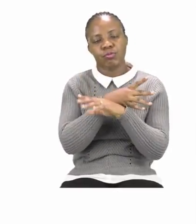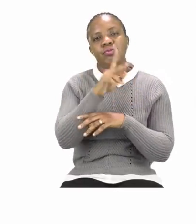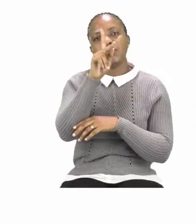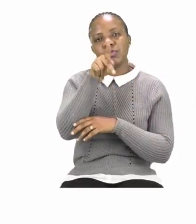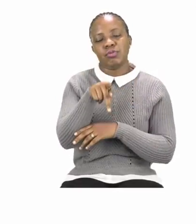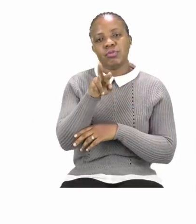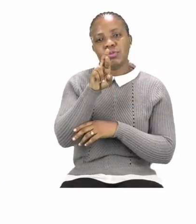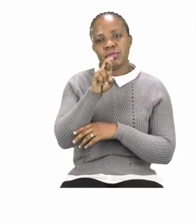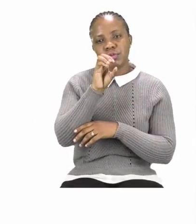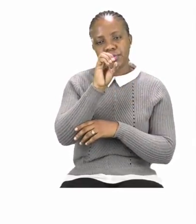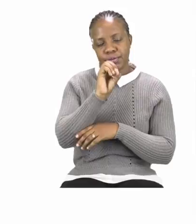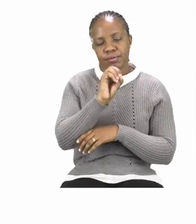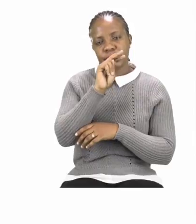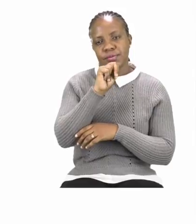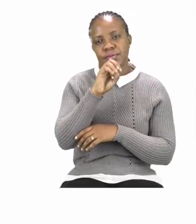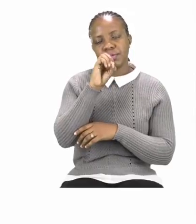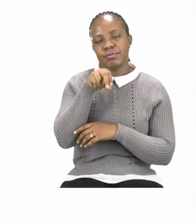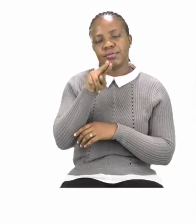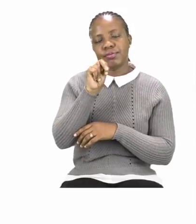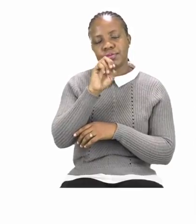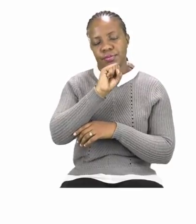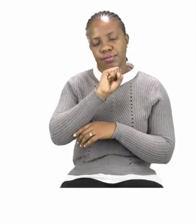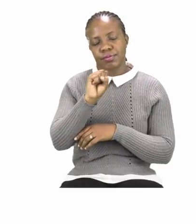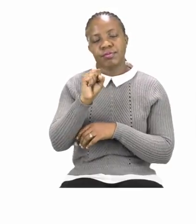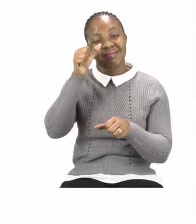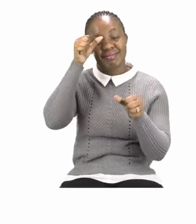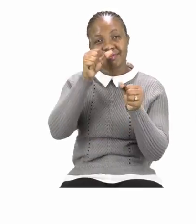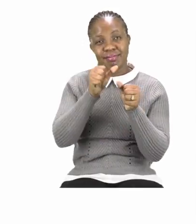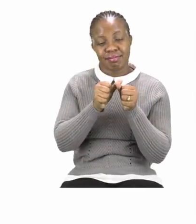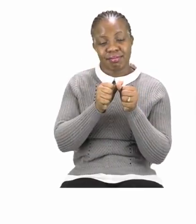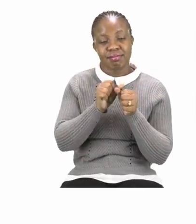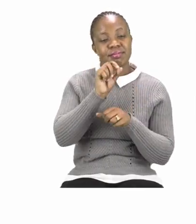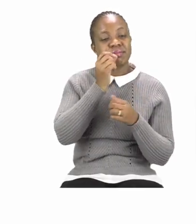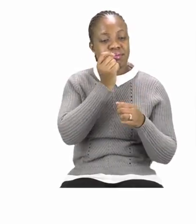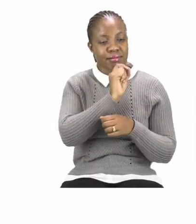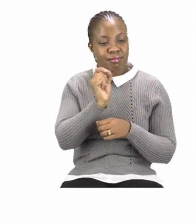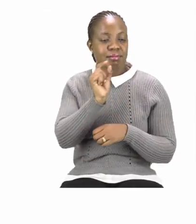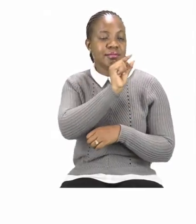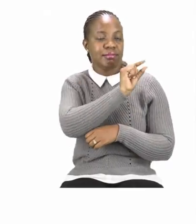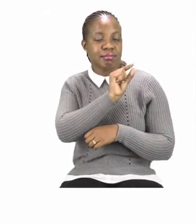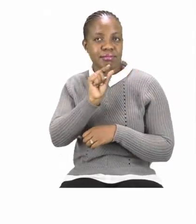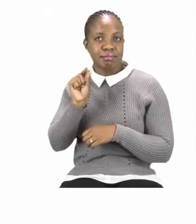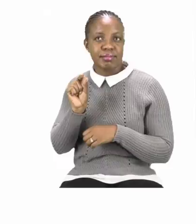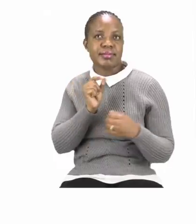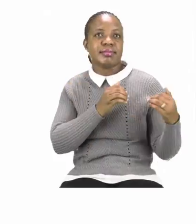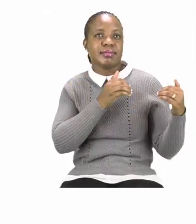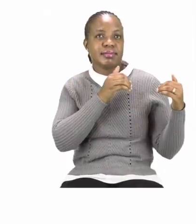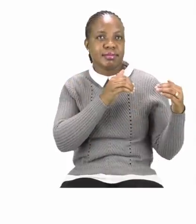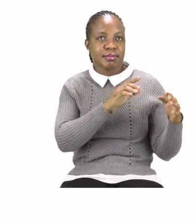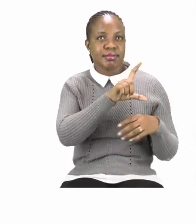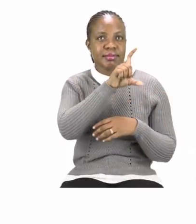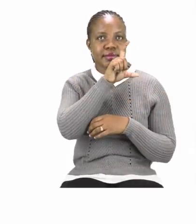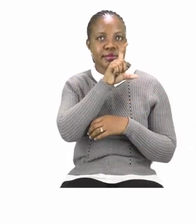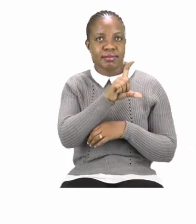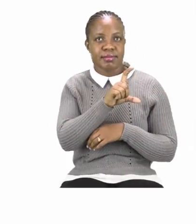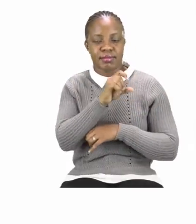and full stops. So let us take a look at number 1. Number